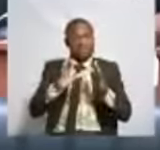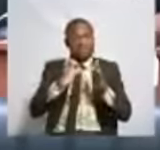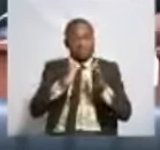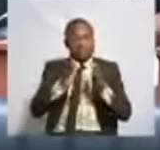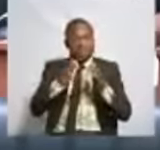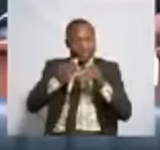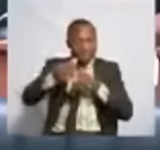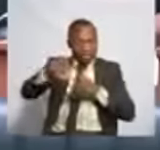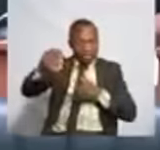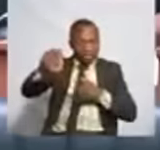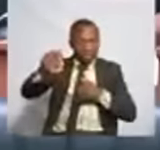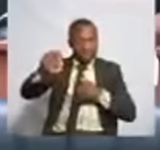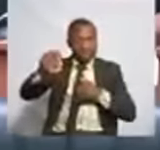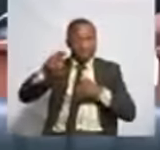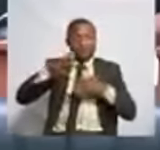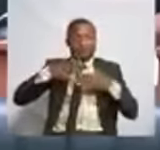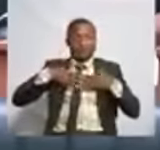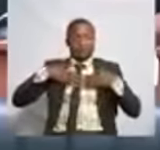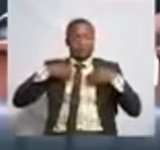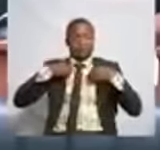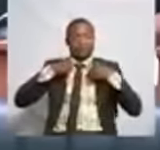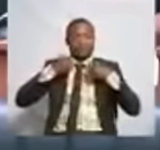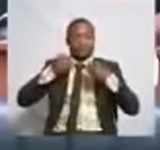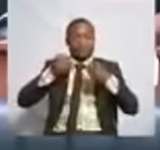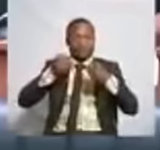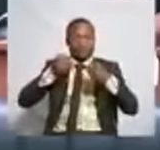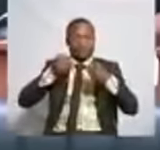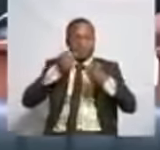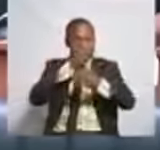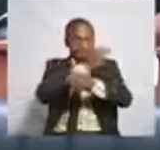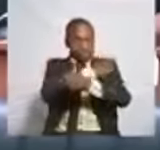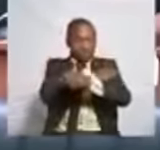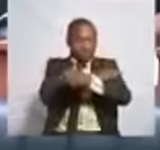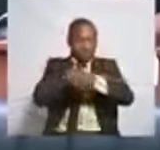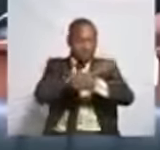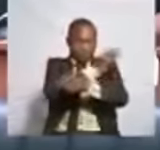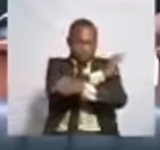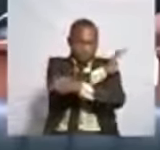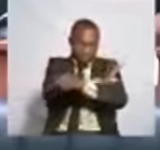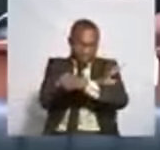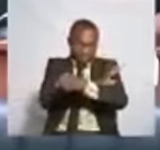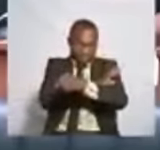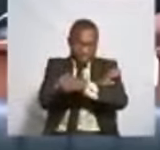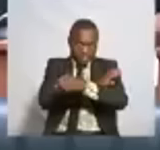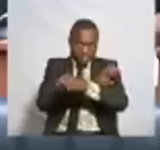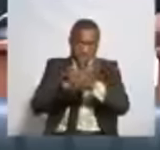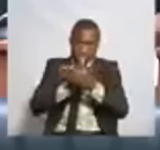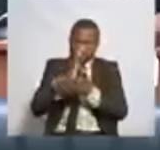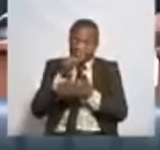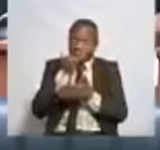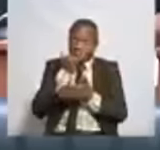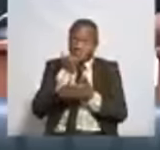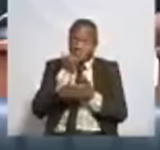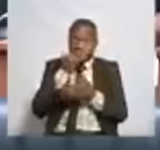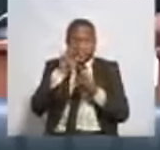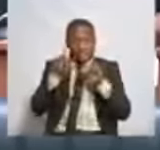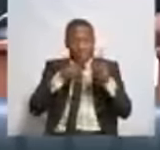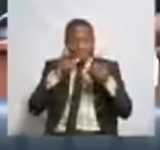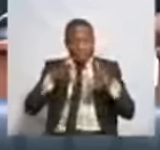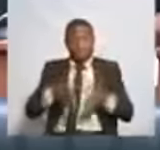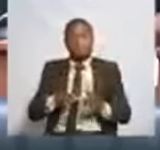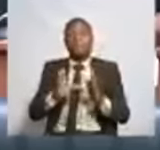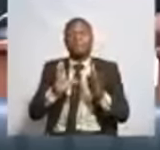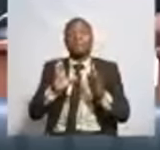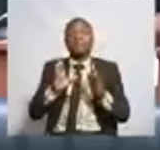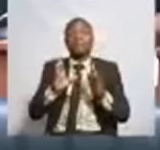facility of maternity provisions. Right or wrong? There are people who deliver their